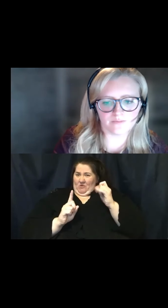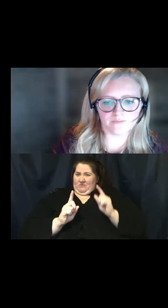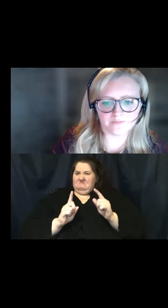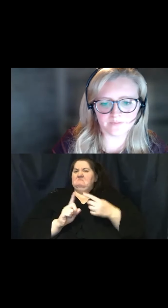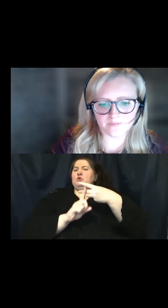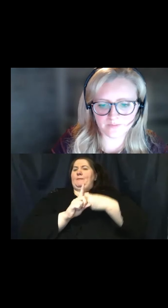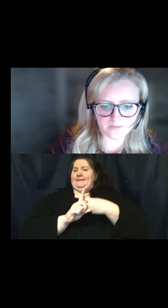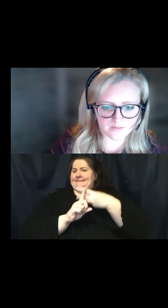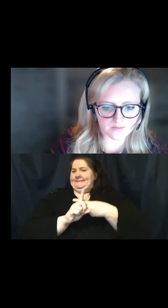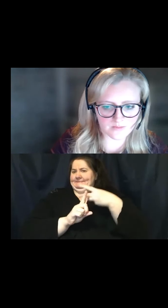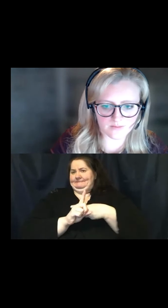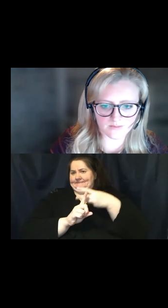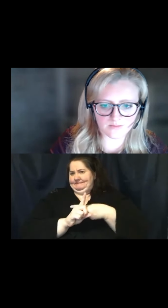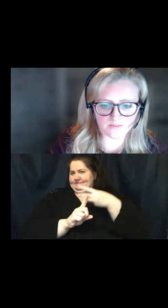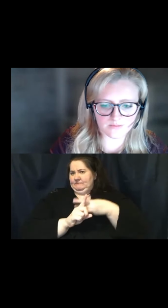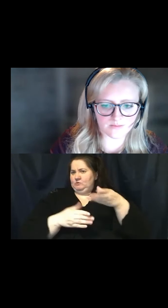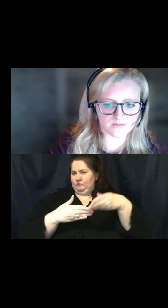months.